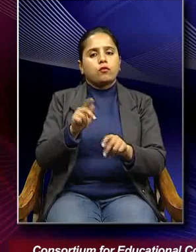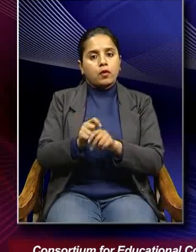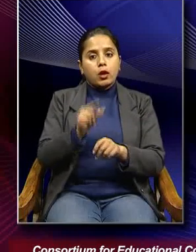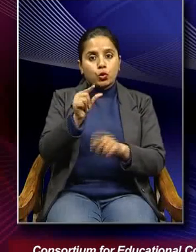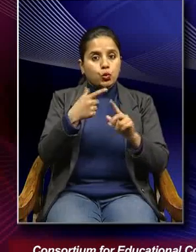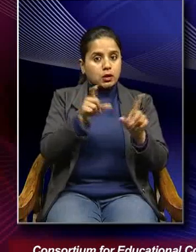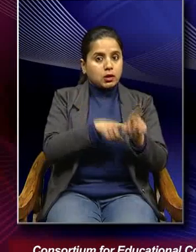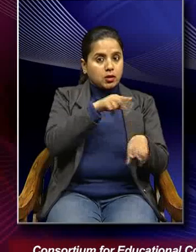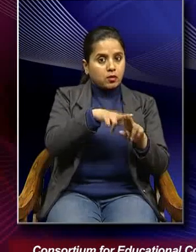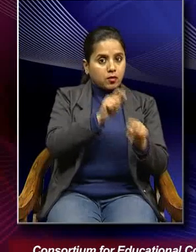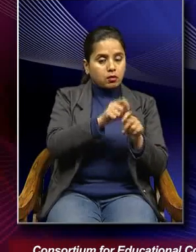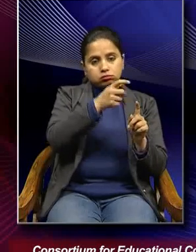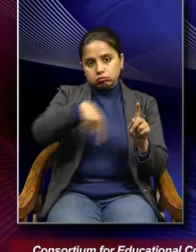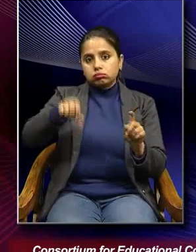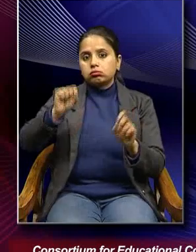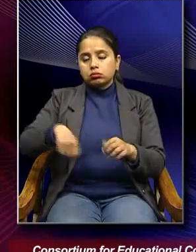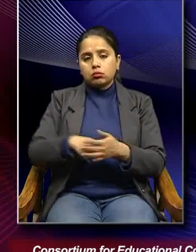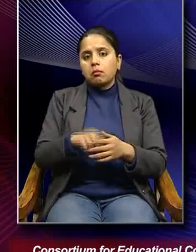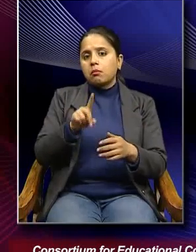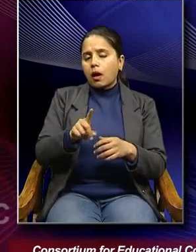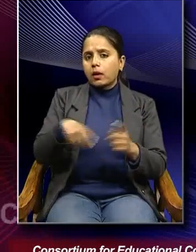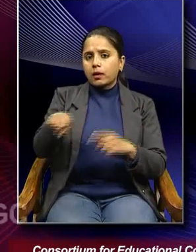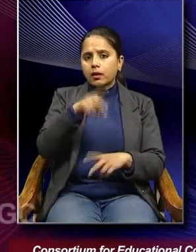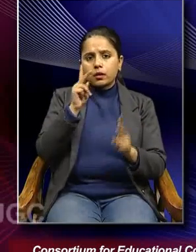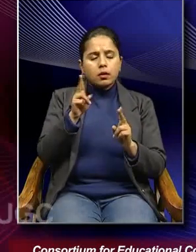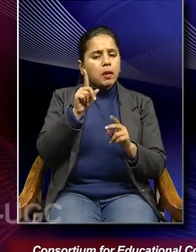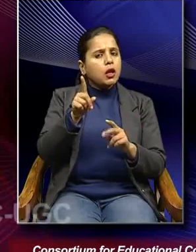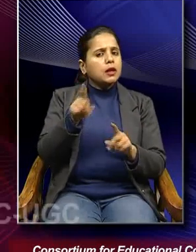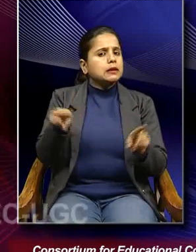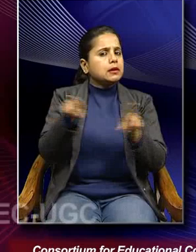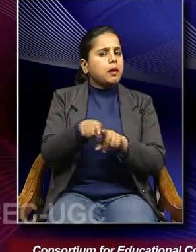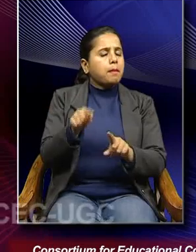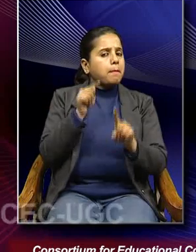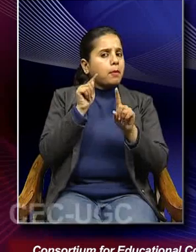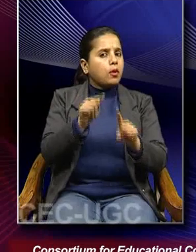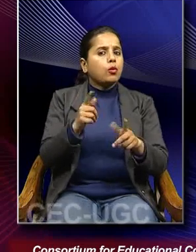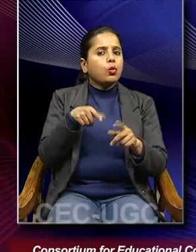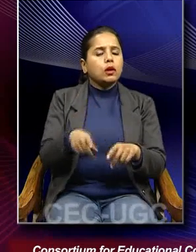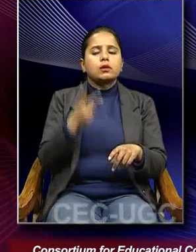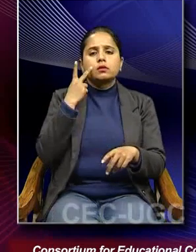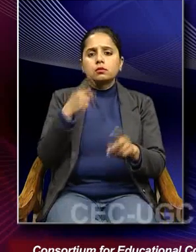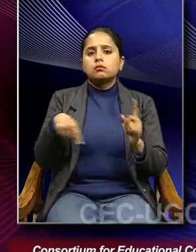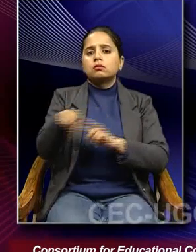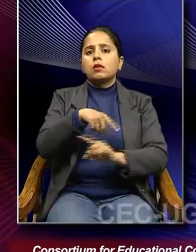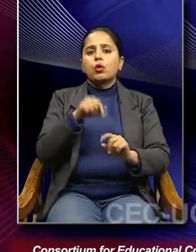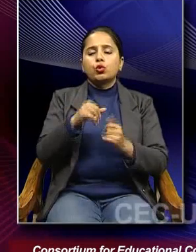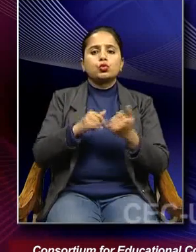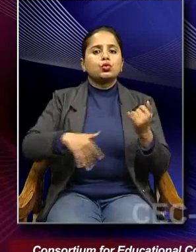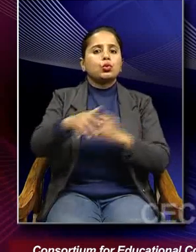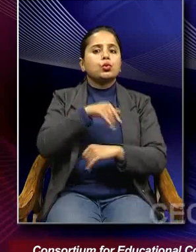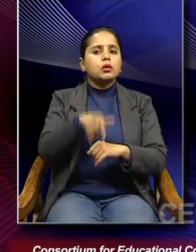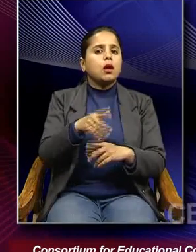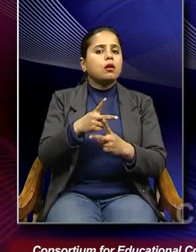function. Still, one common point and the common aspect of the social welfare is